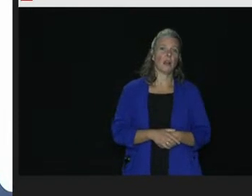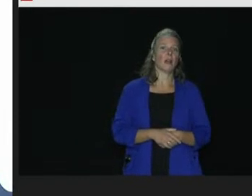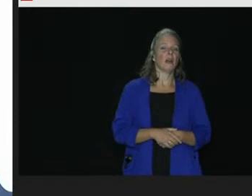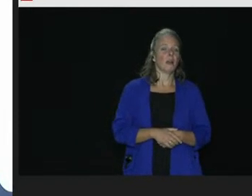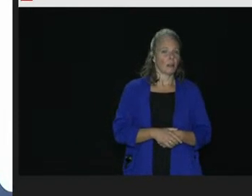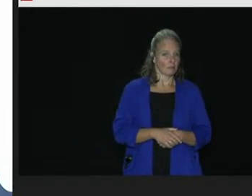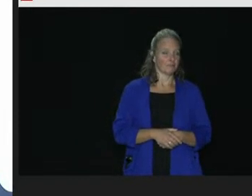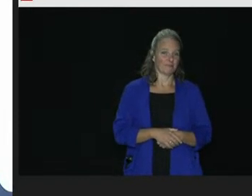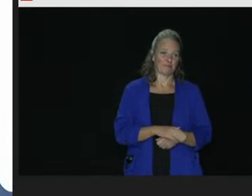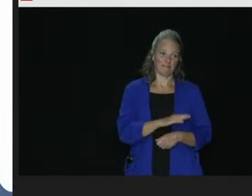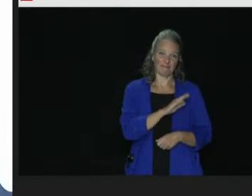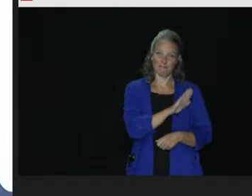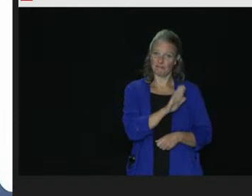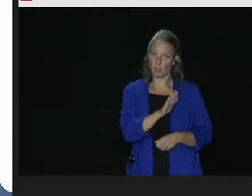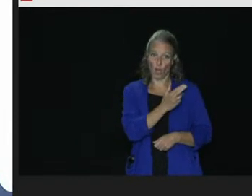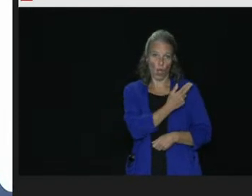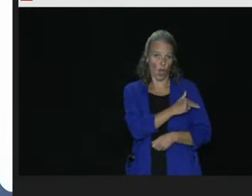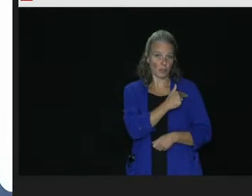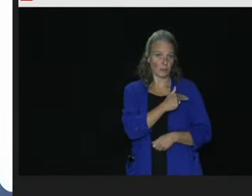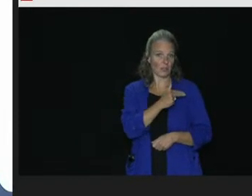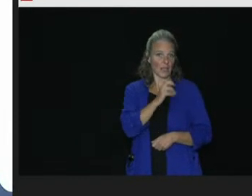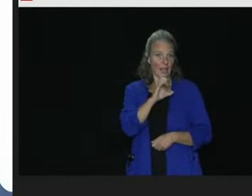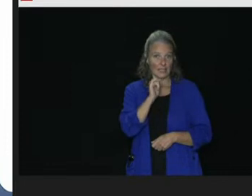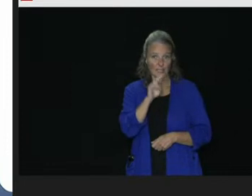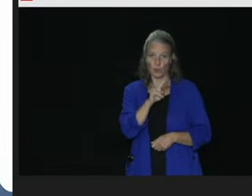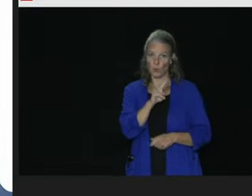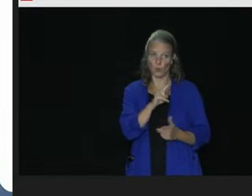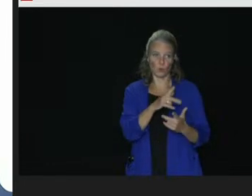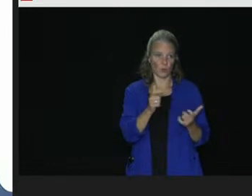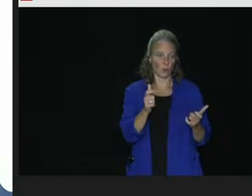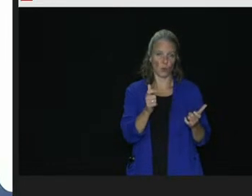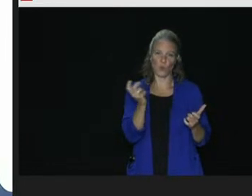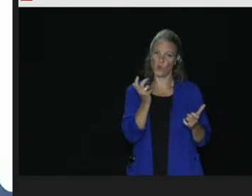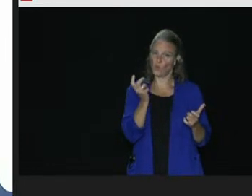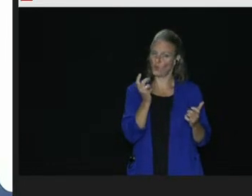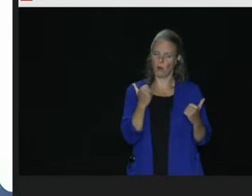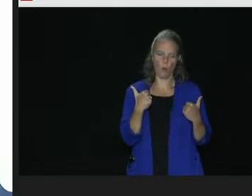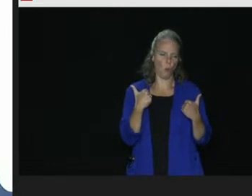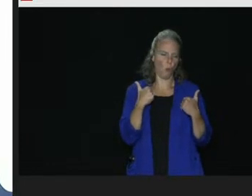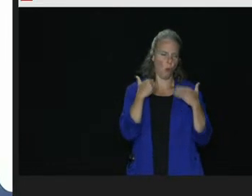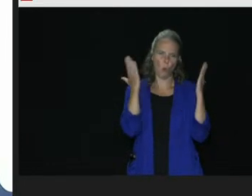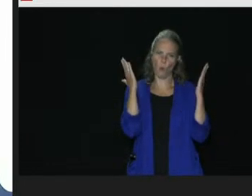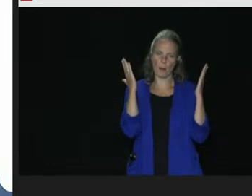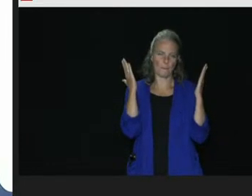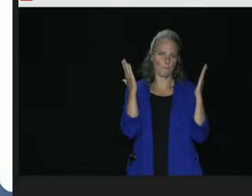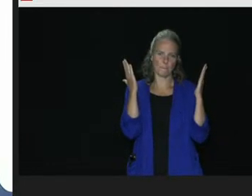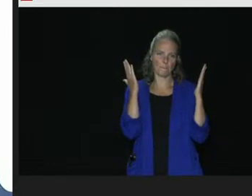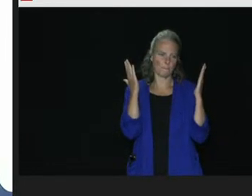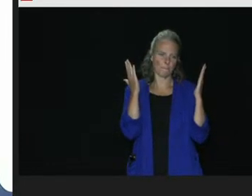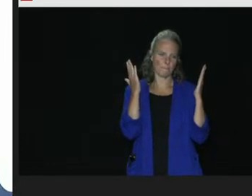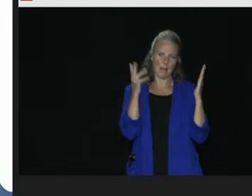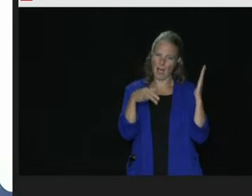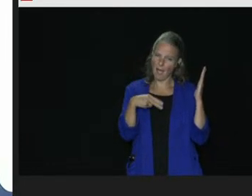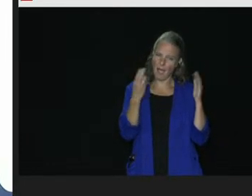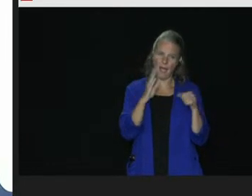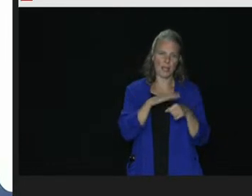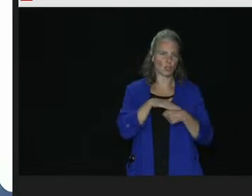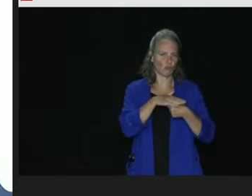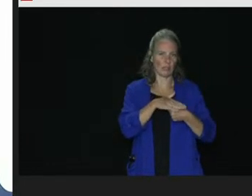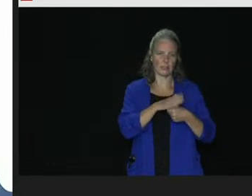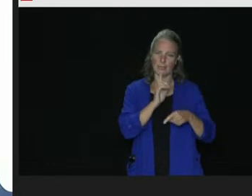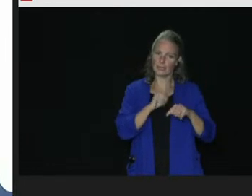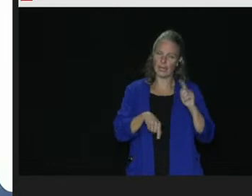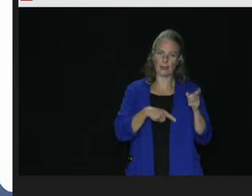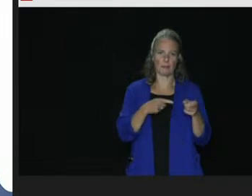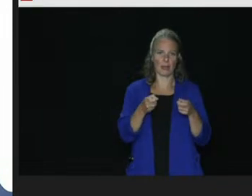intensive care units and other parts of their healthcare systems are under significant strain. That is